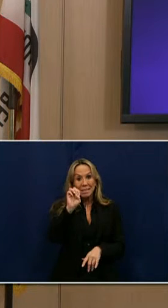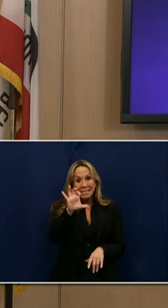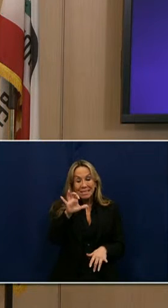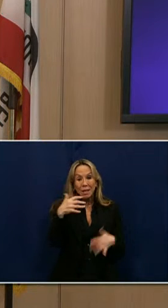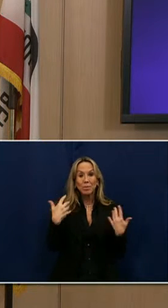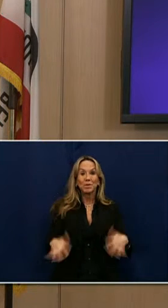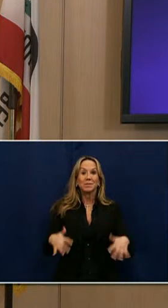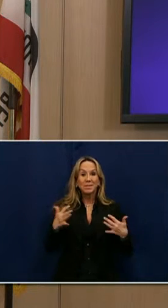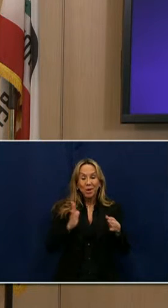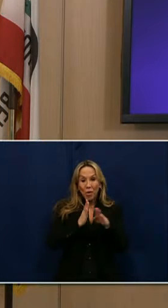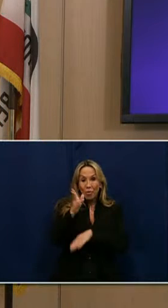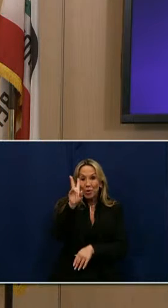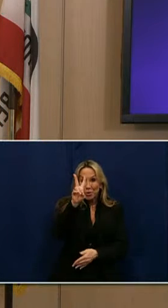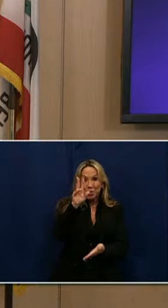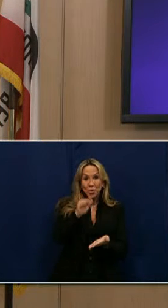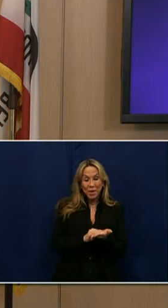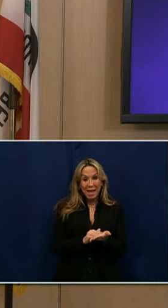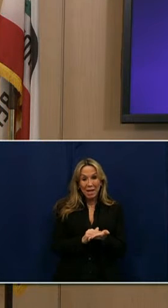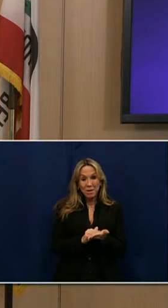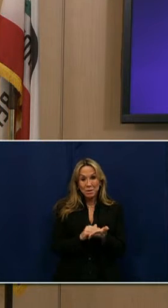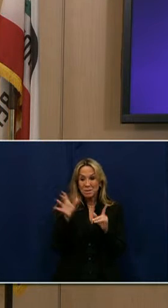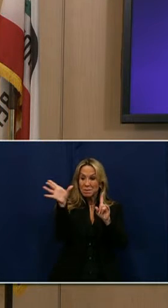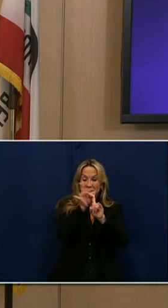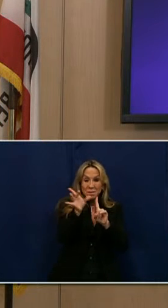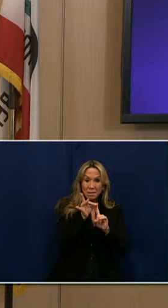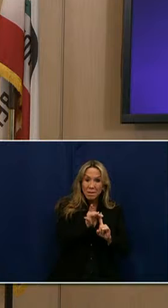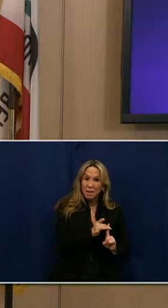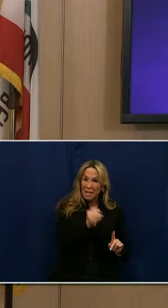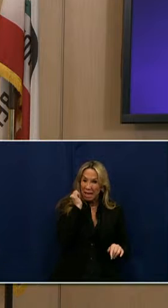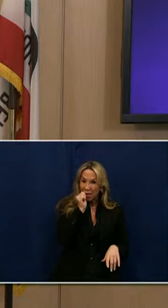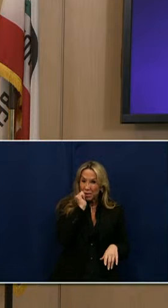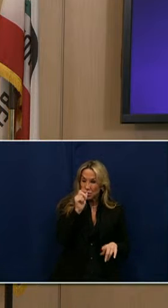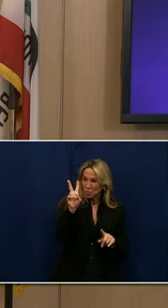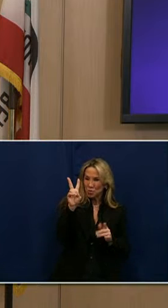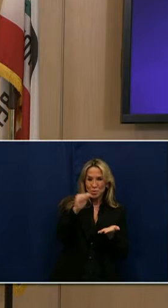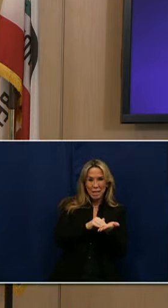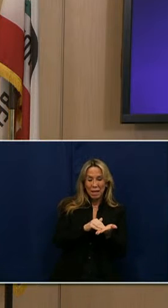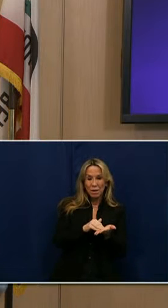and now we are over 2,000 cases in any given day.